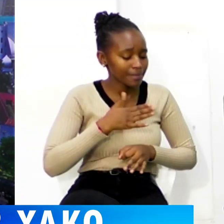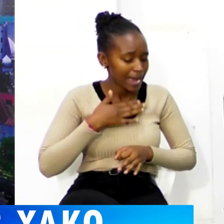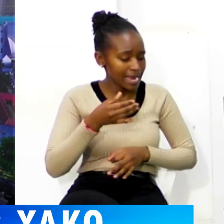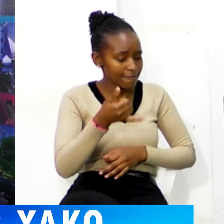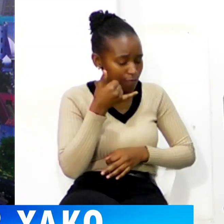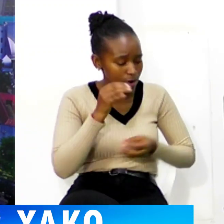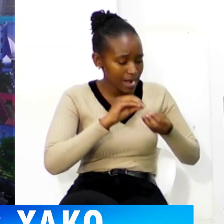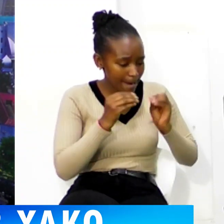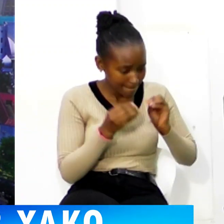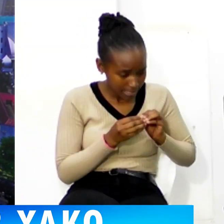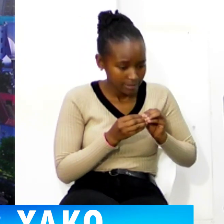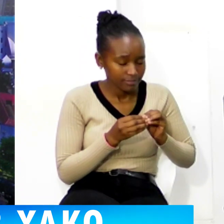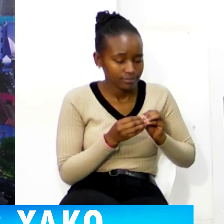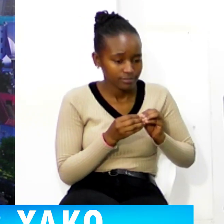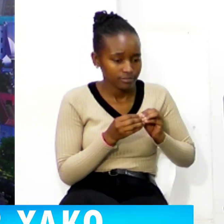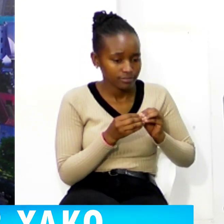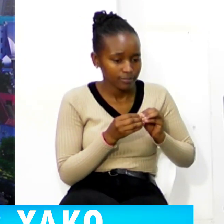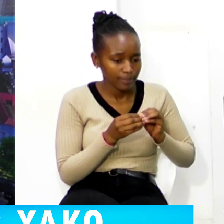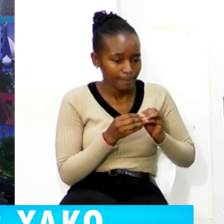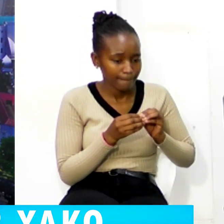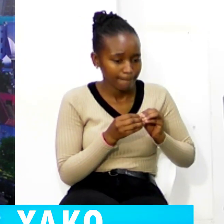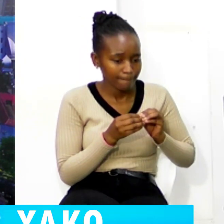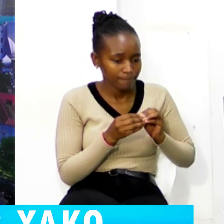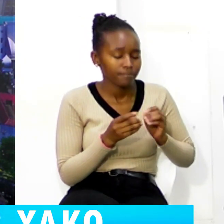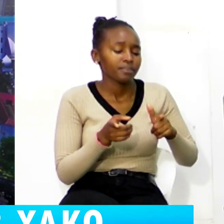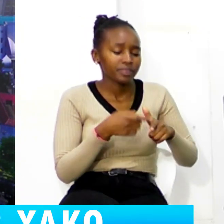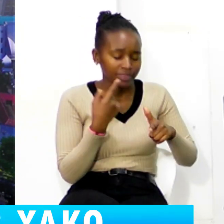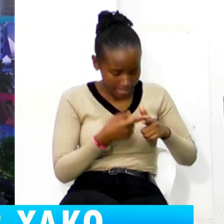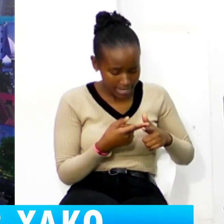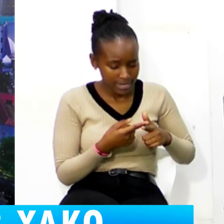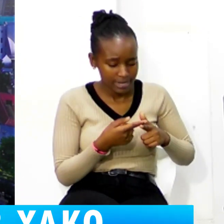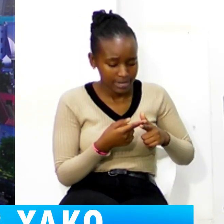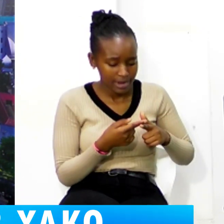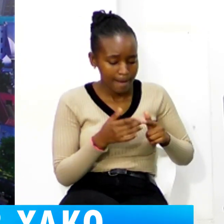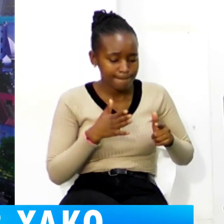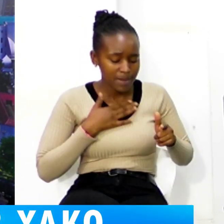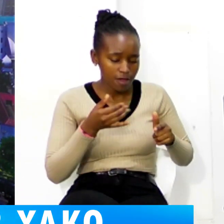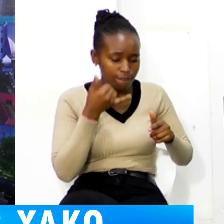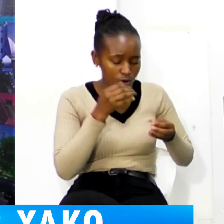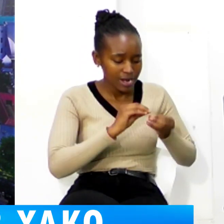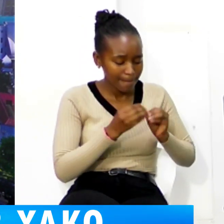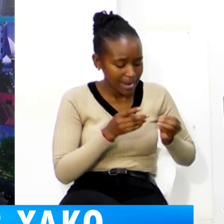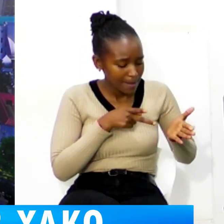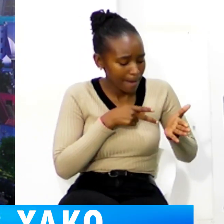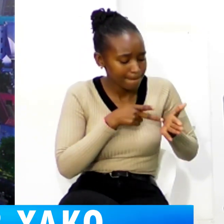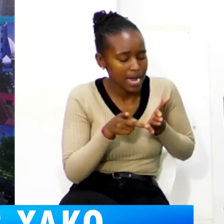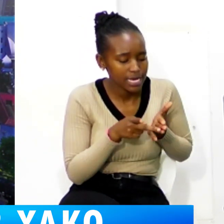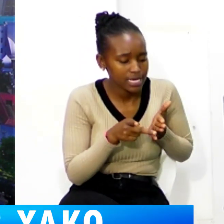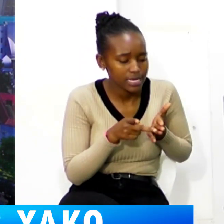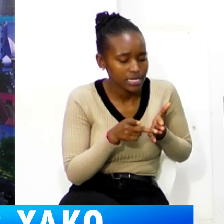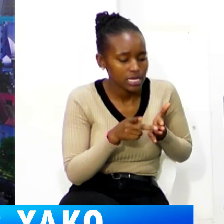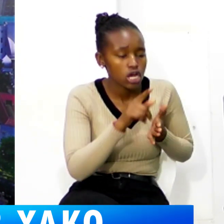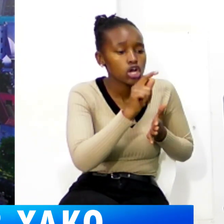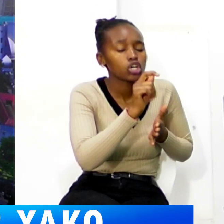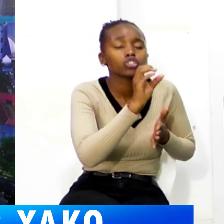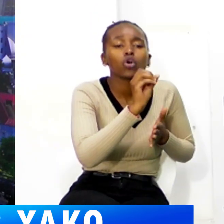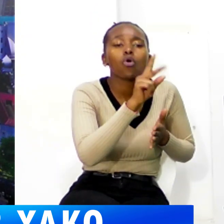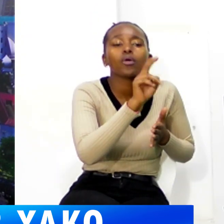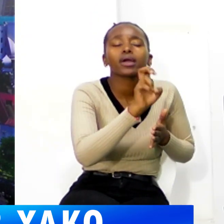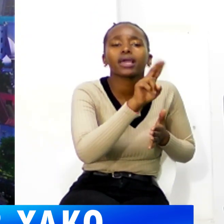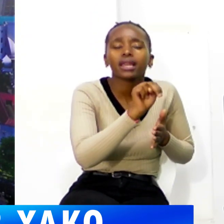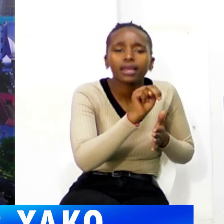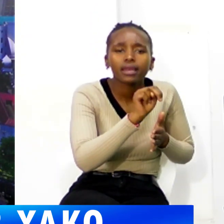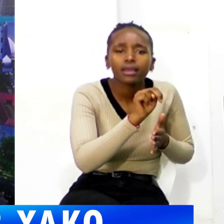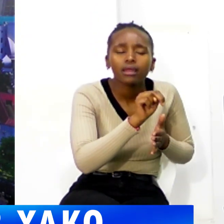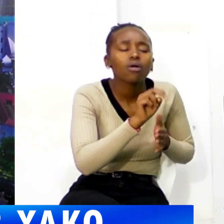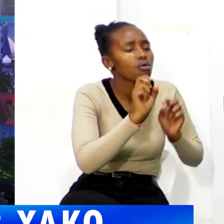if this person moves to another house and there comes another tenant? What happens?